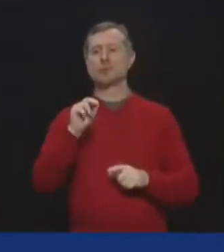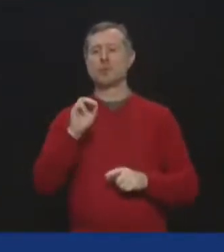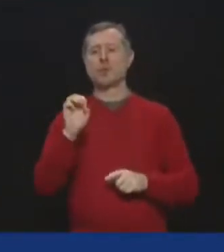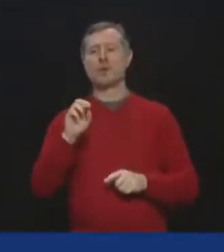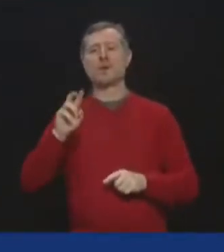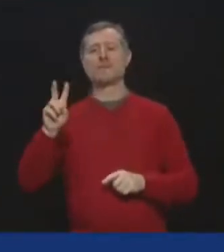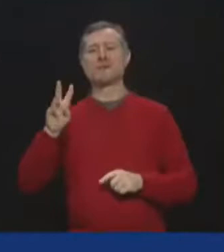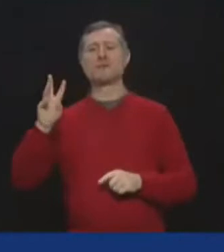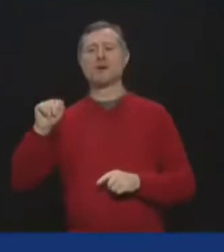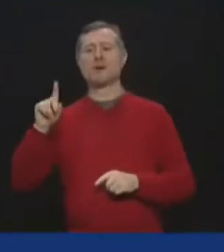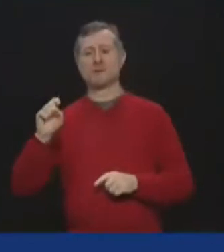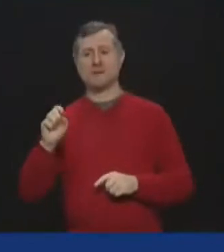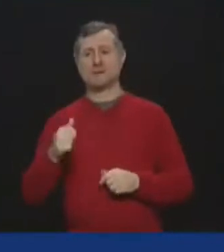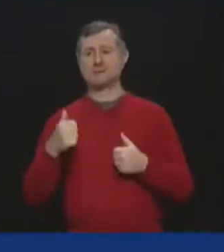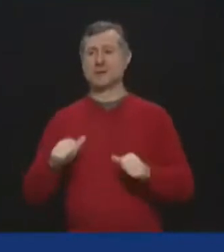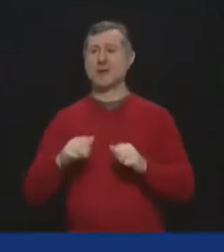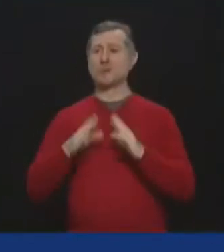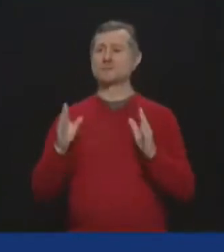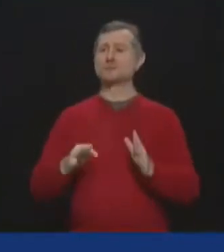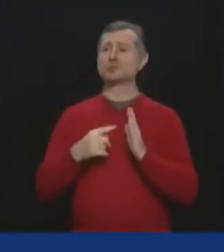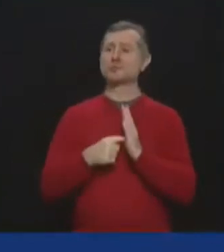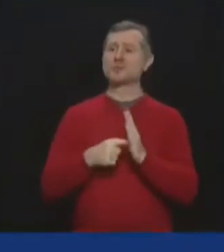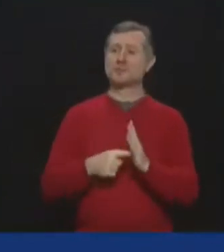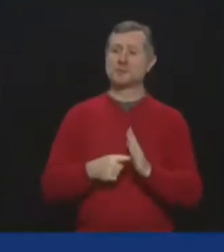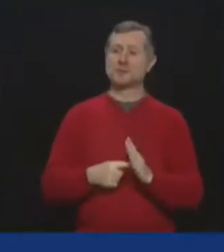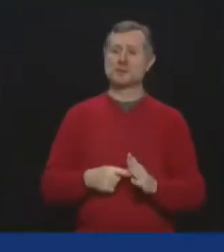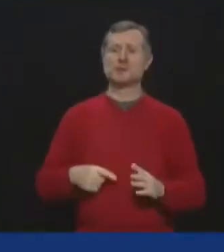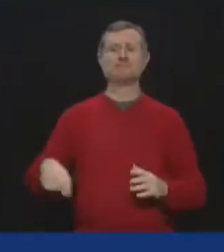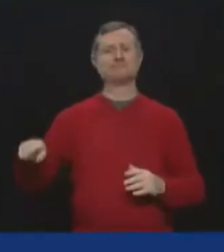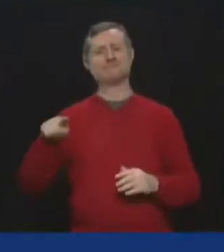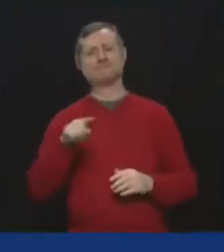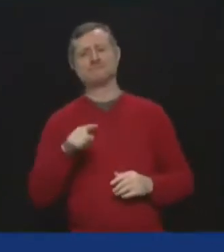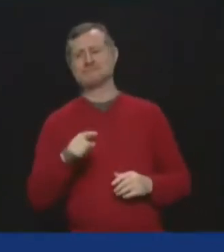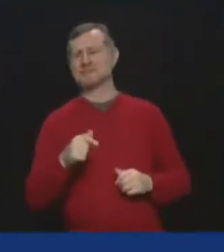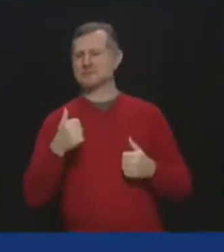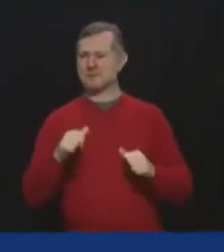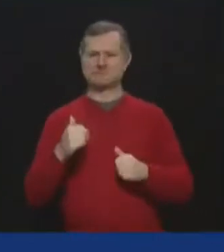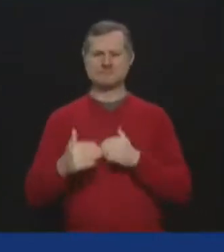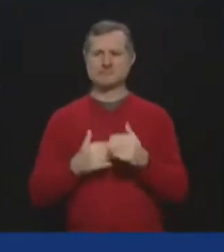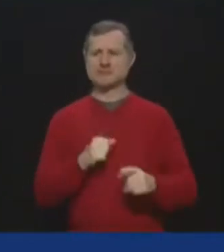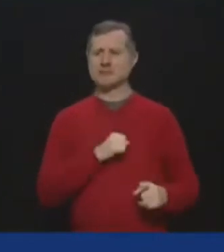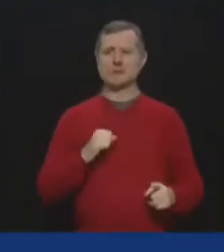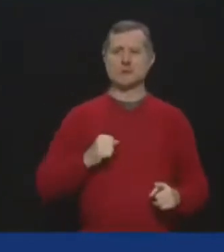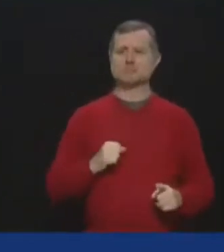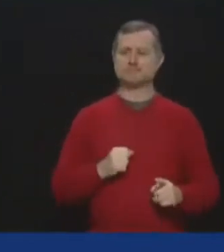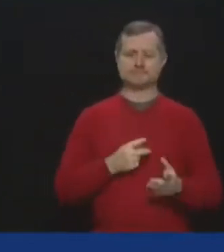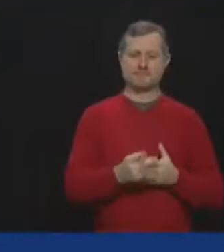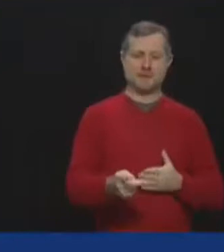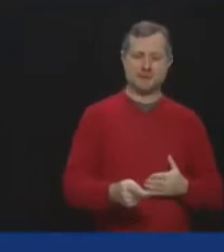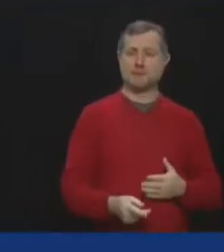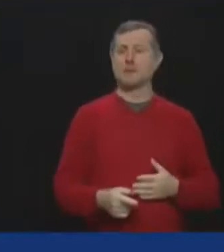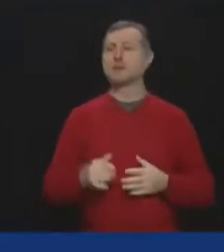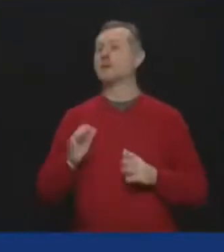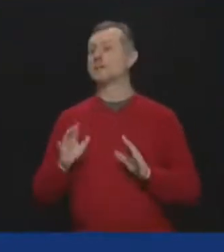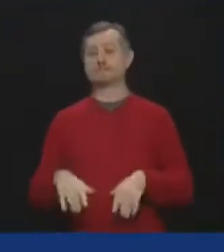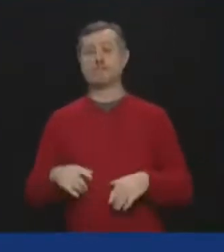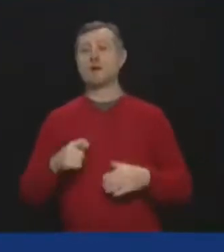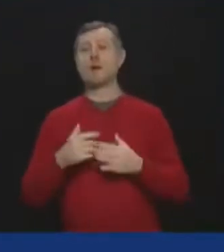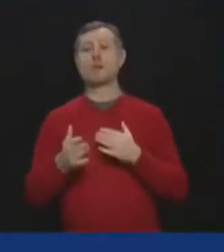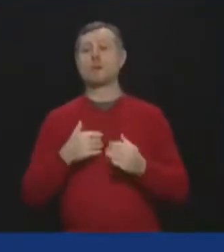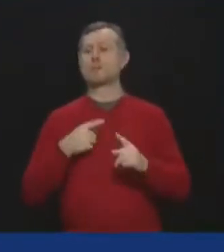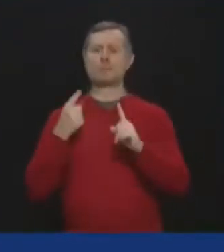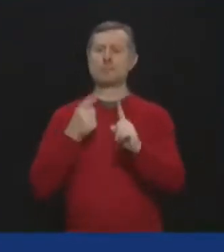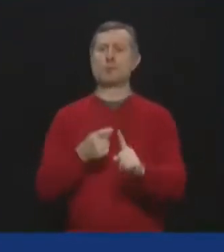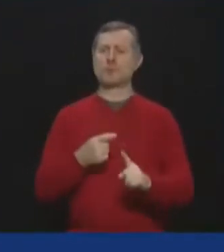of Representatives, stopped in the Senate or at the White House, but they succeed. I stopped keeping it. But it is a fight on